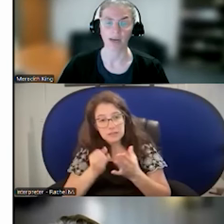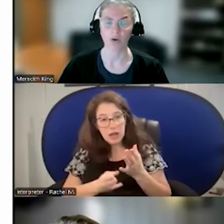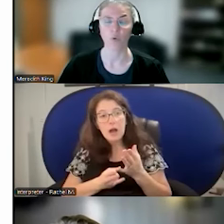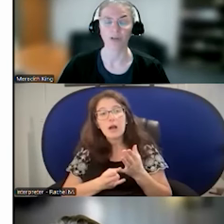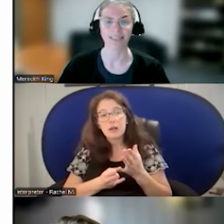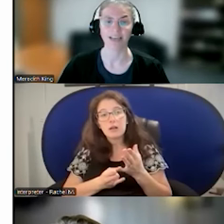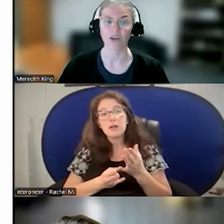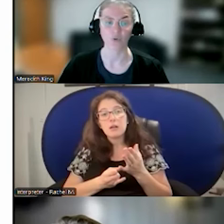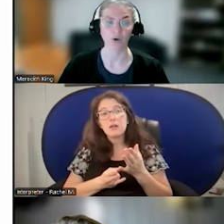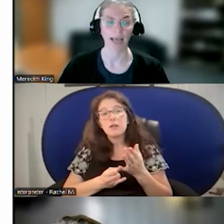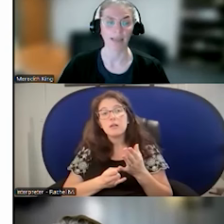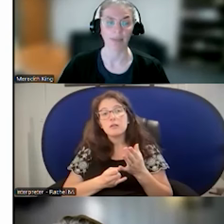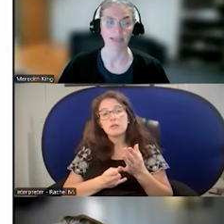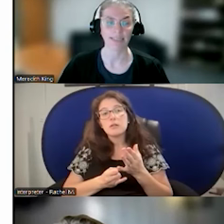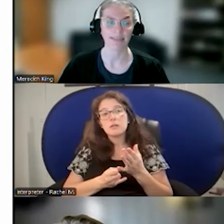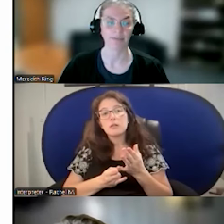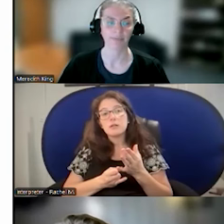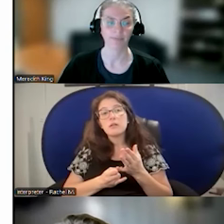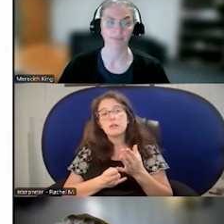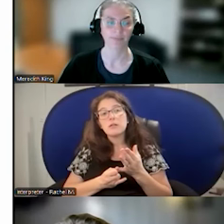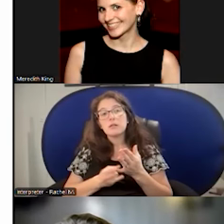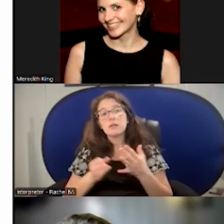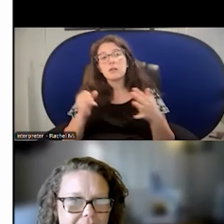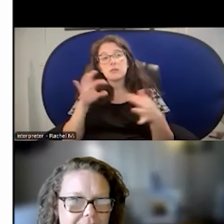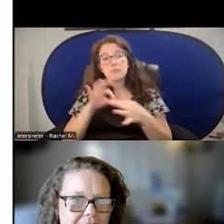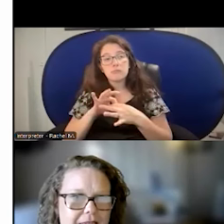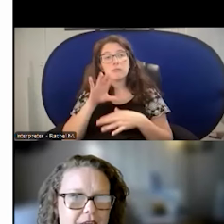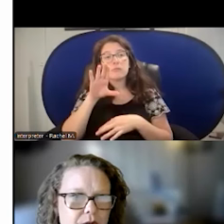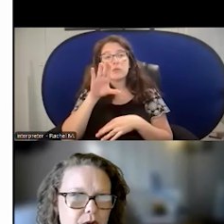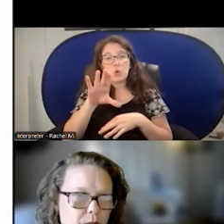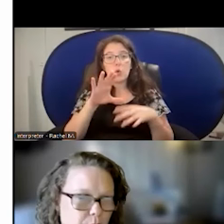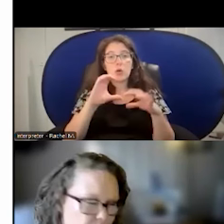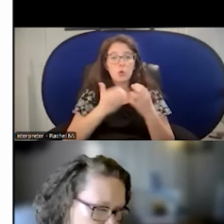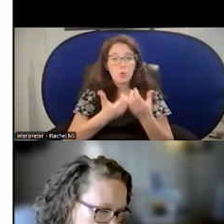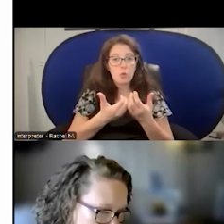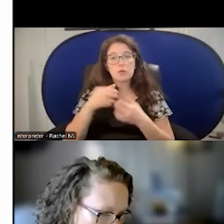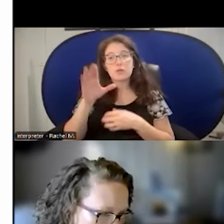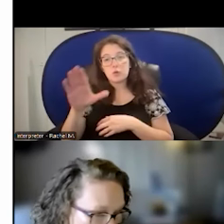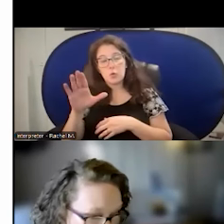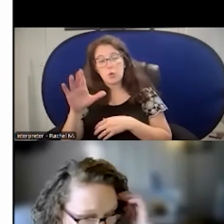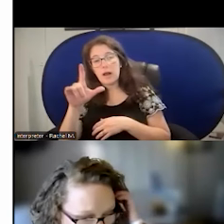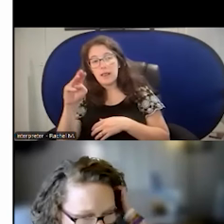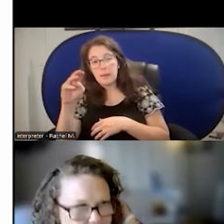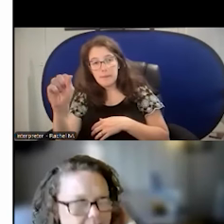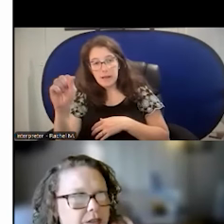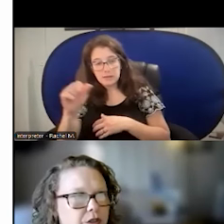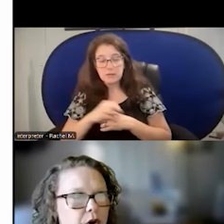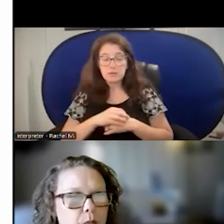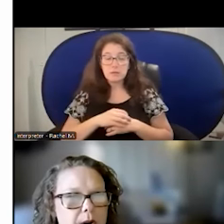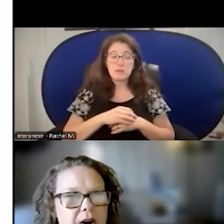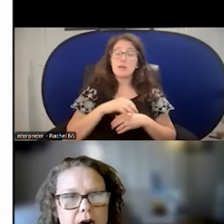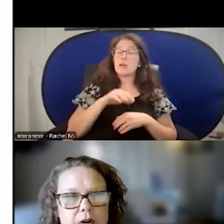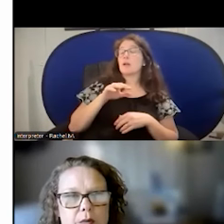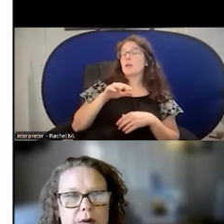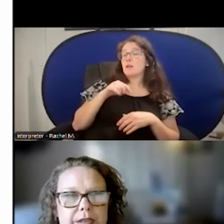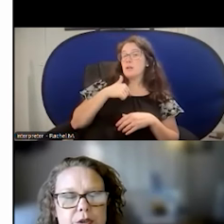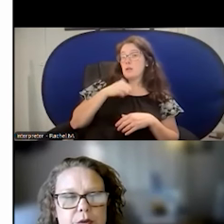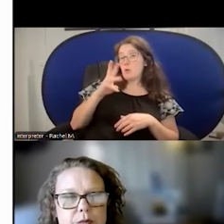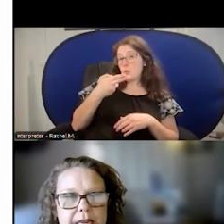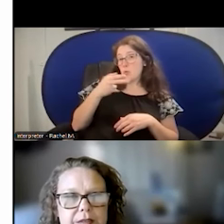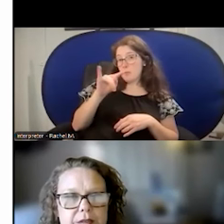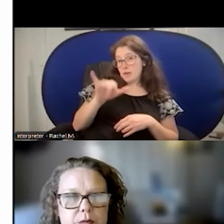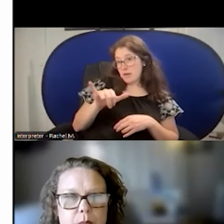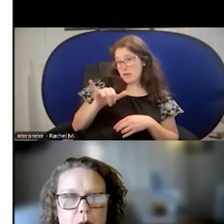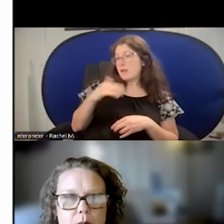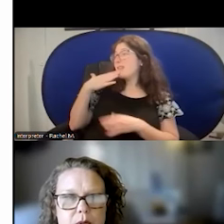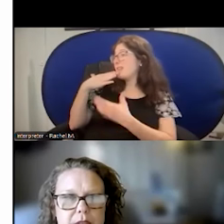your course in your LMS. Thank you so much, Meredith. Okay, so we are going to